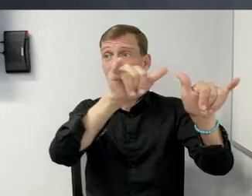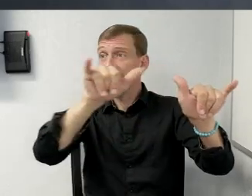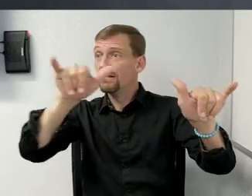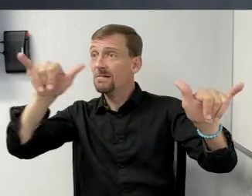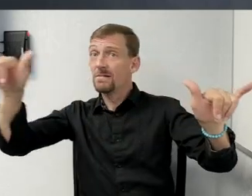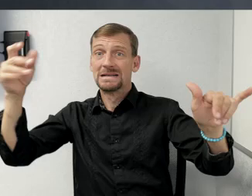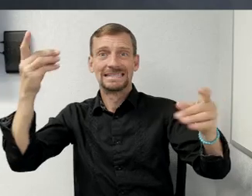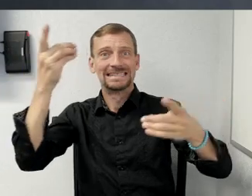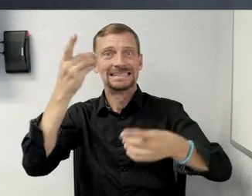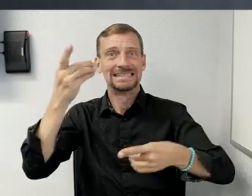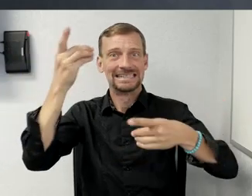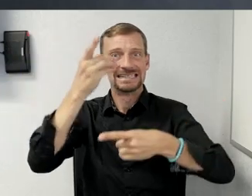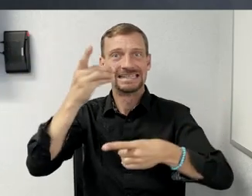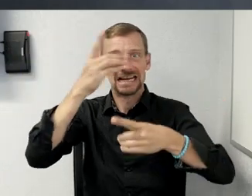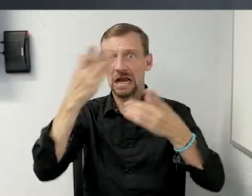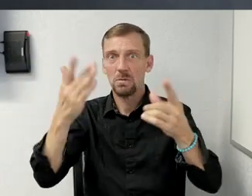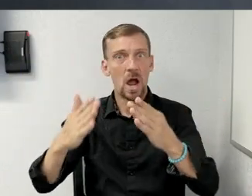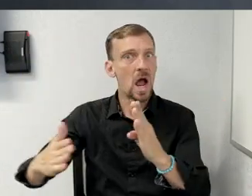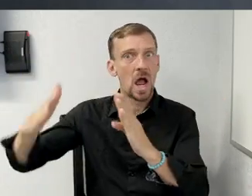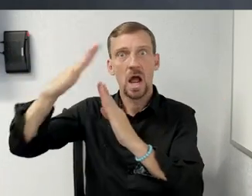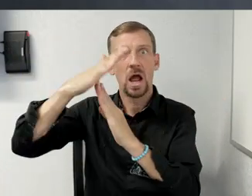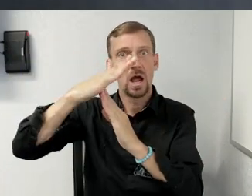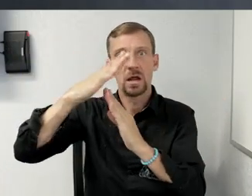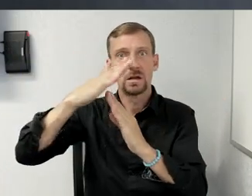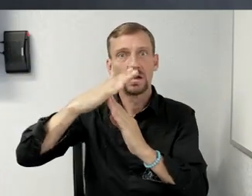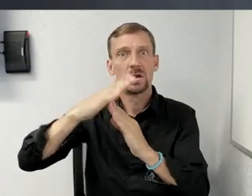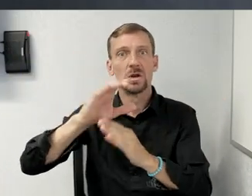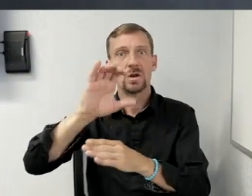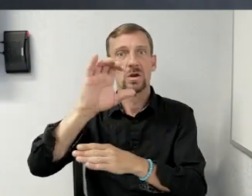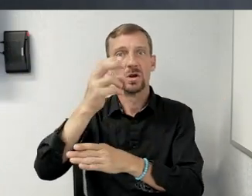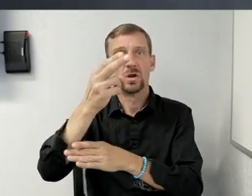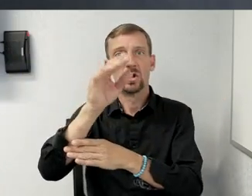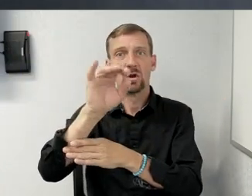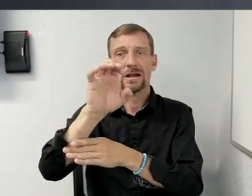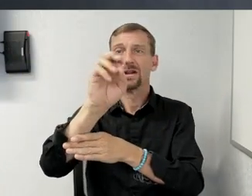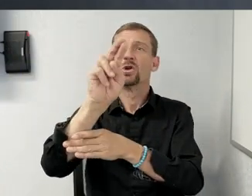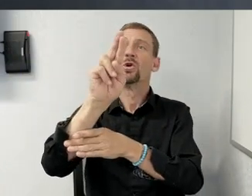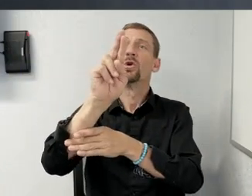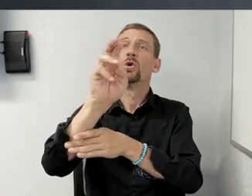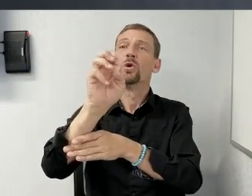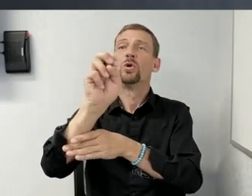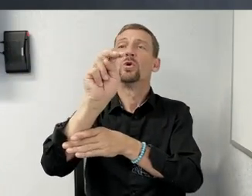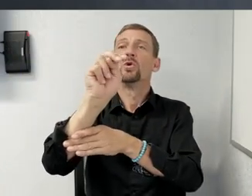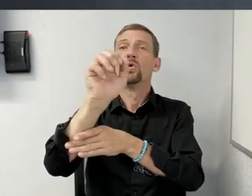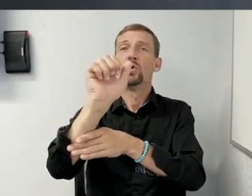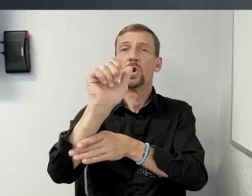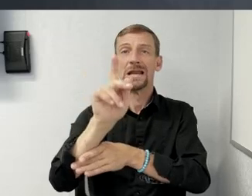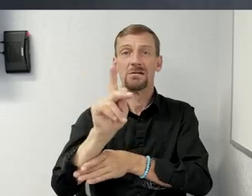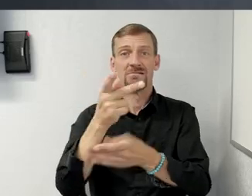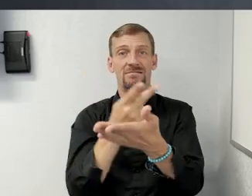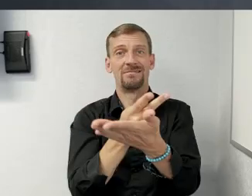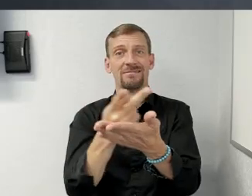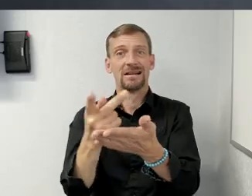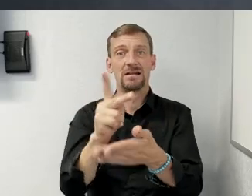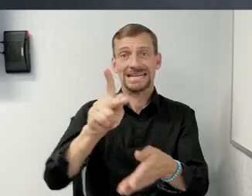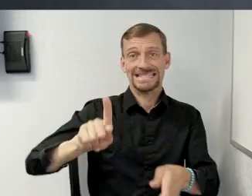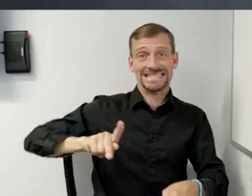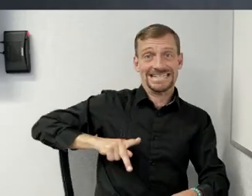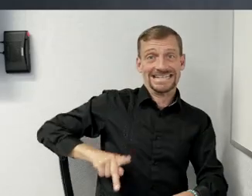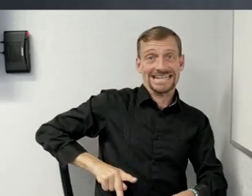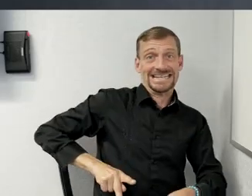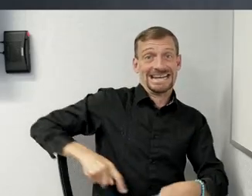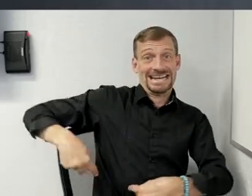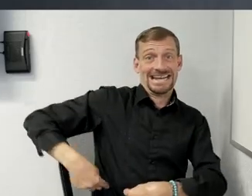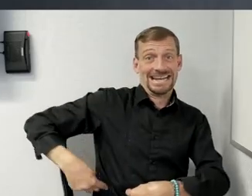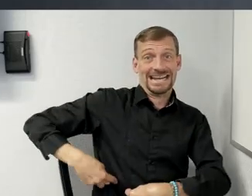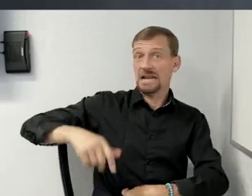diseases. The top of the list was chronic renal failure, so patients that their kidneys don't function real